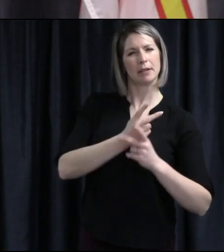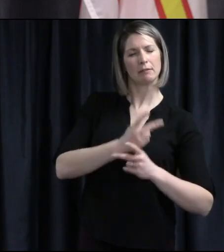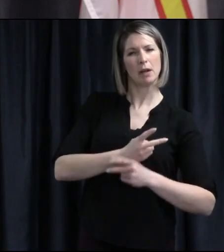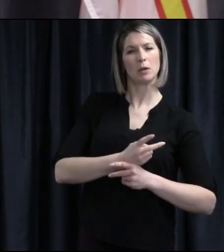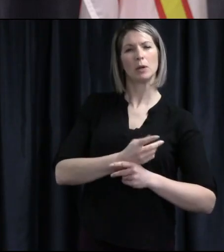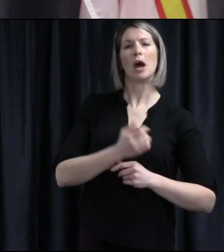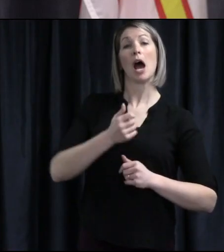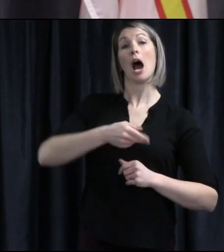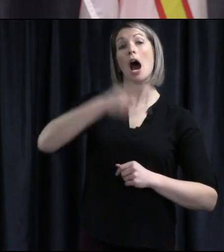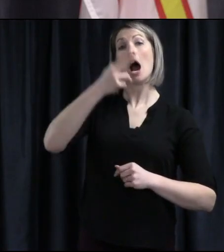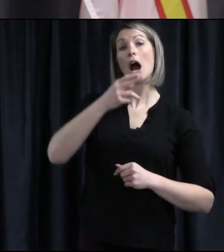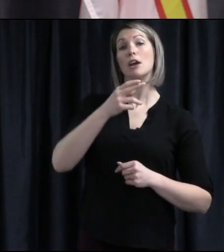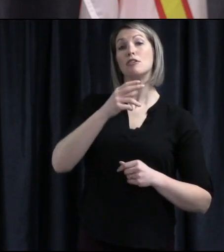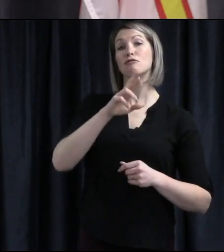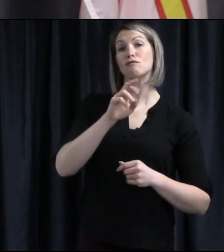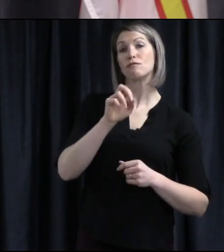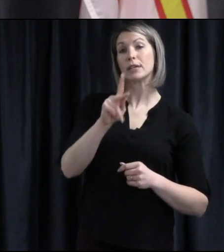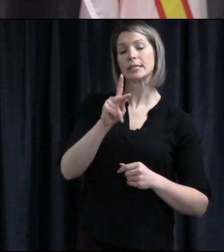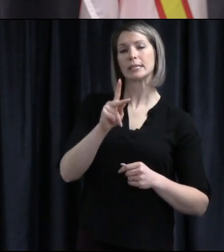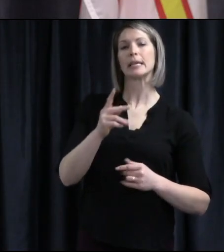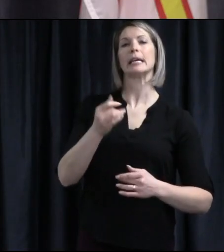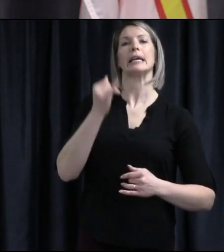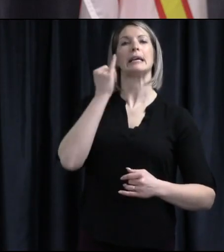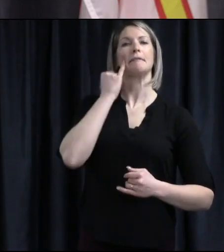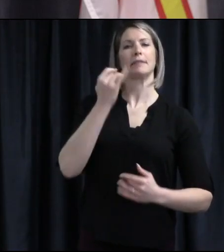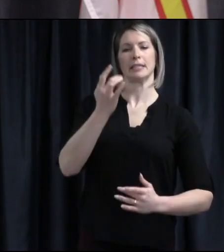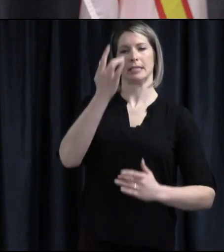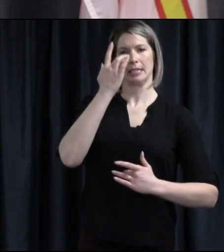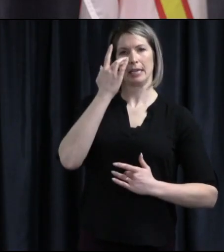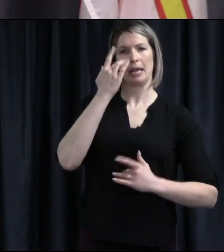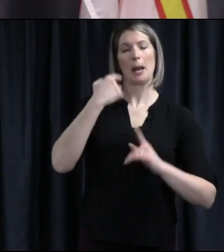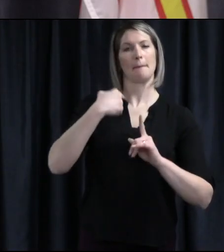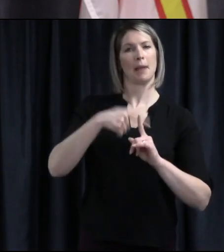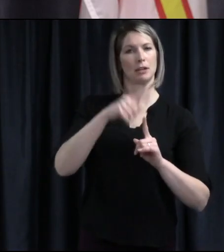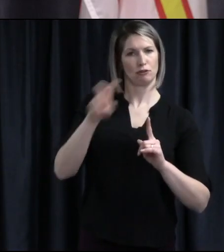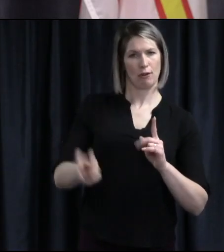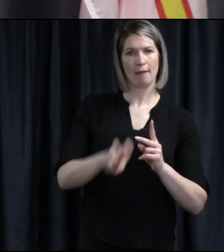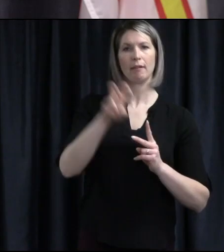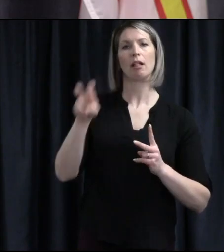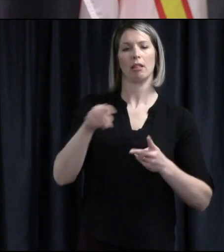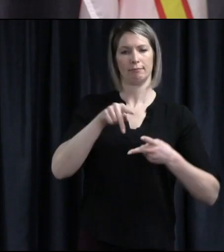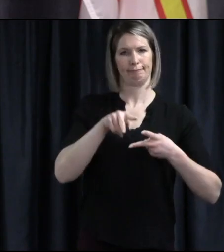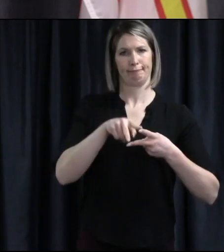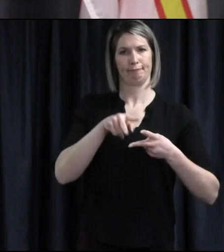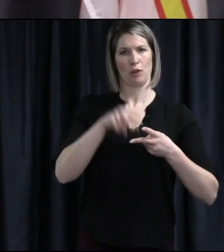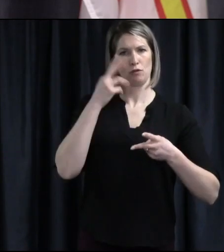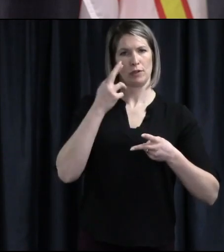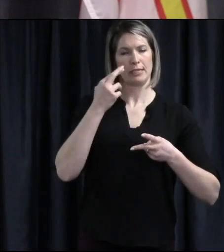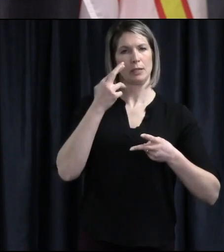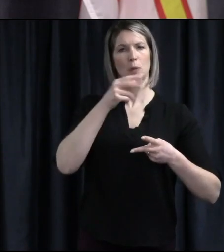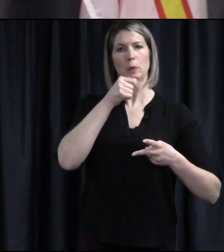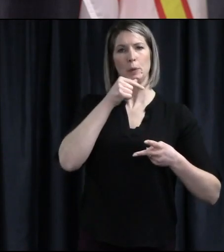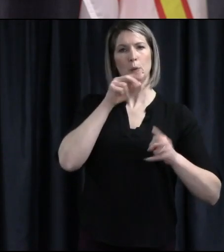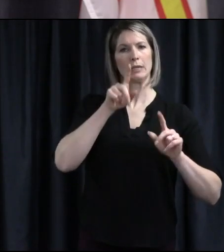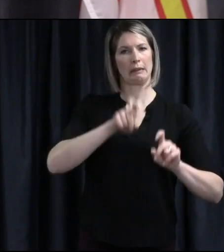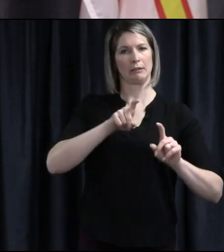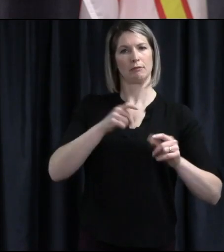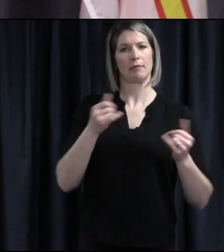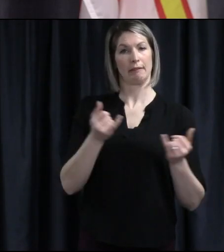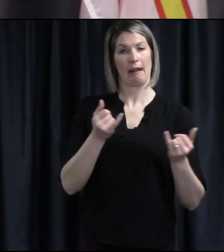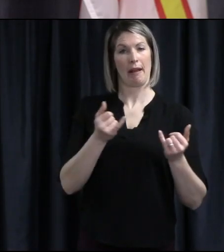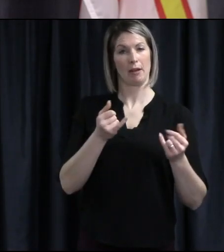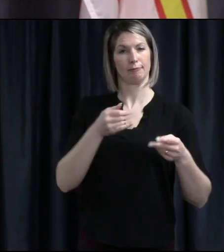biggest risk we know are people who have symptoms and have exposure criteria. So that is where